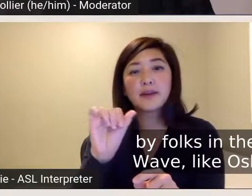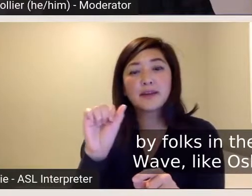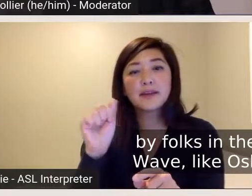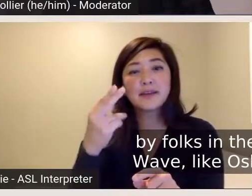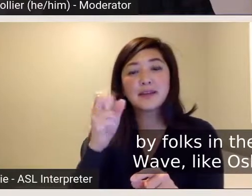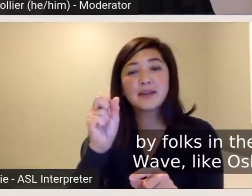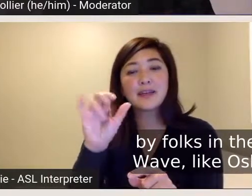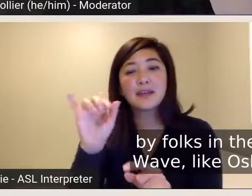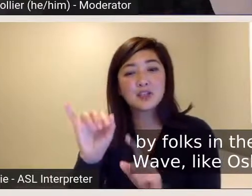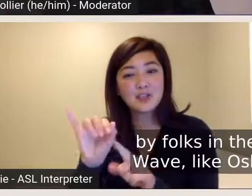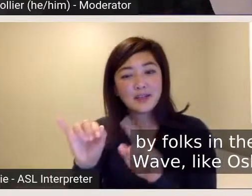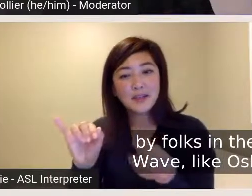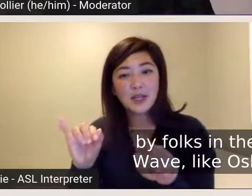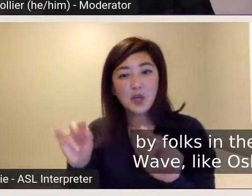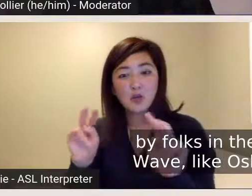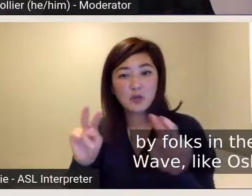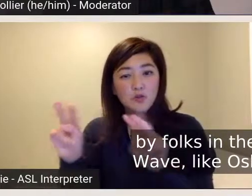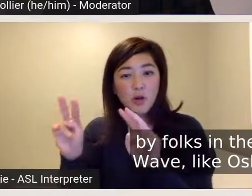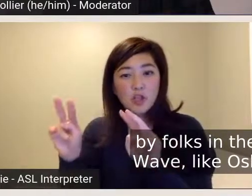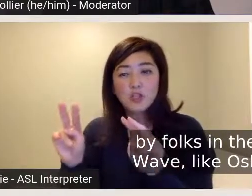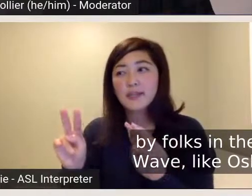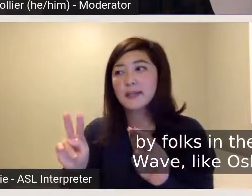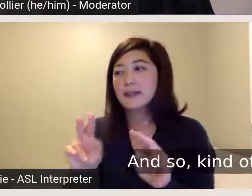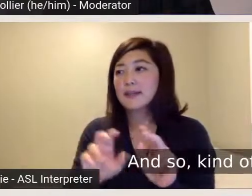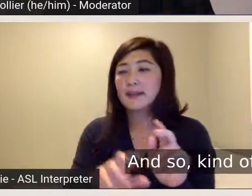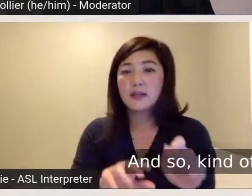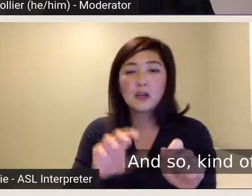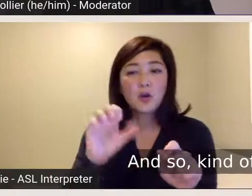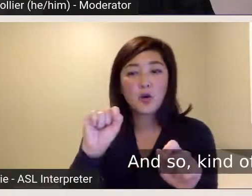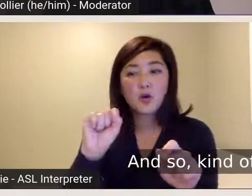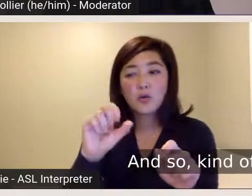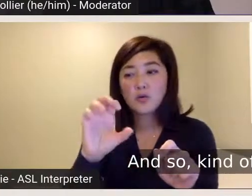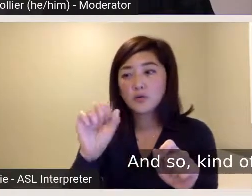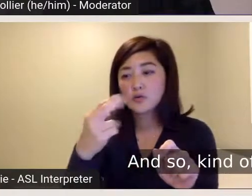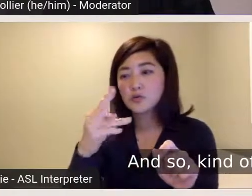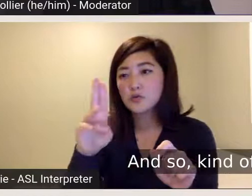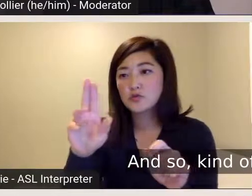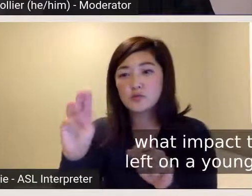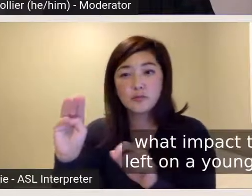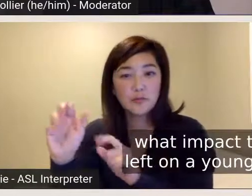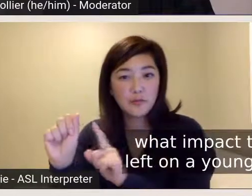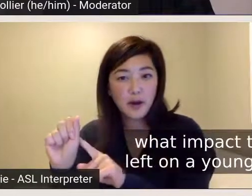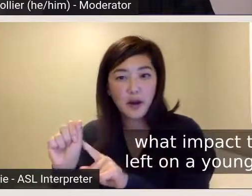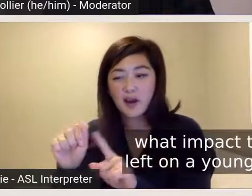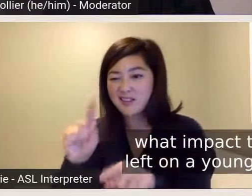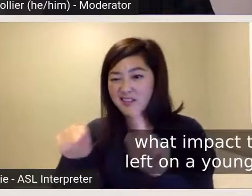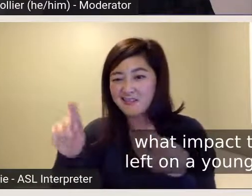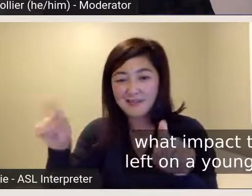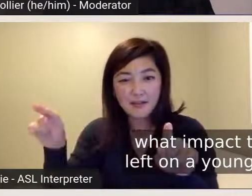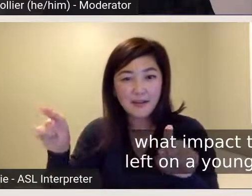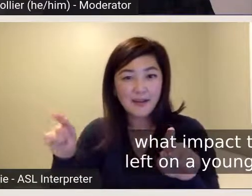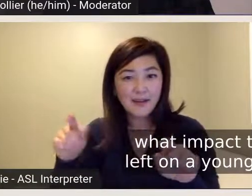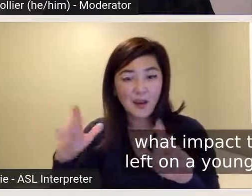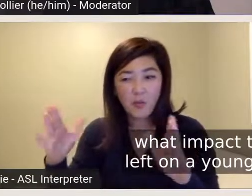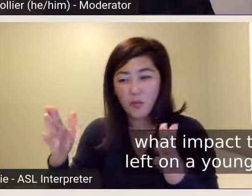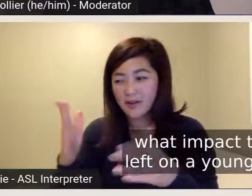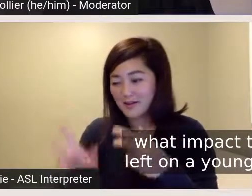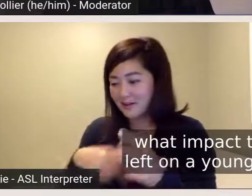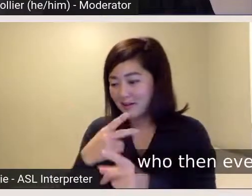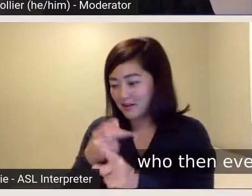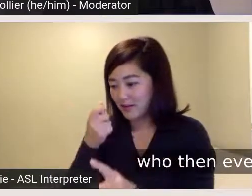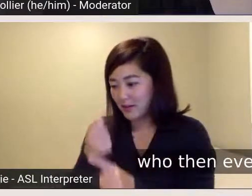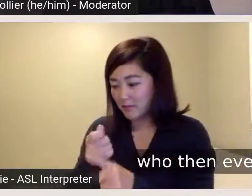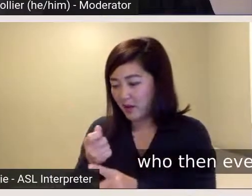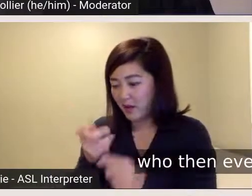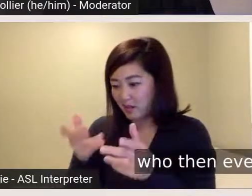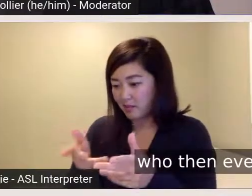the Japanese New Wave, like Oshima, Imamura. And so kind of thinking about, you know, what impact that might have left on a young creative person